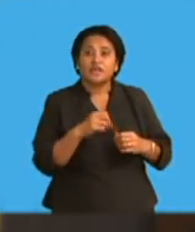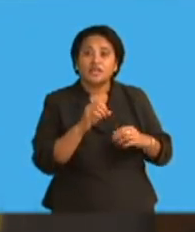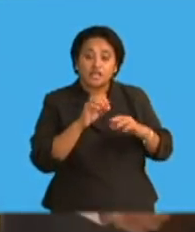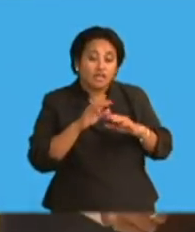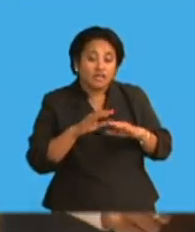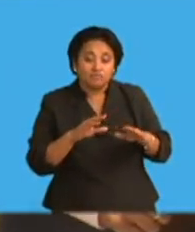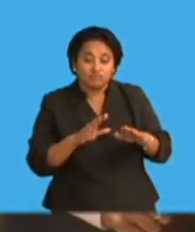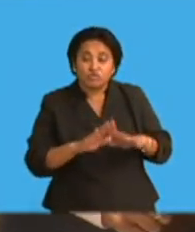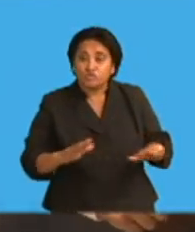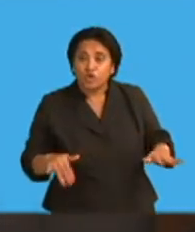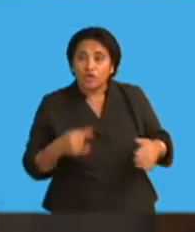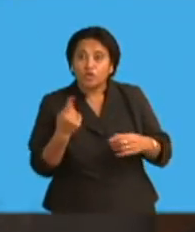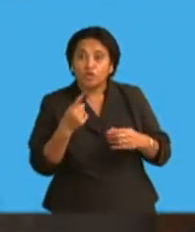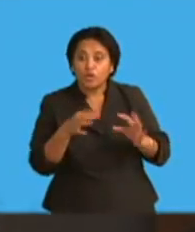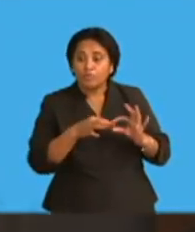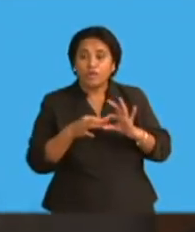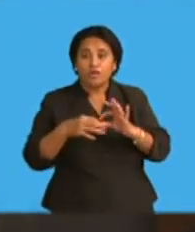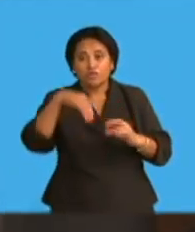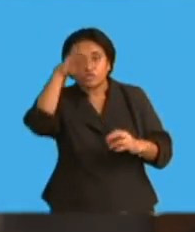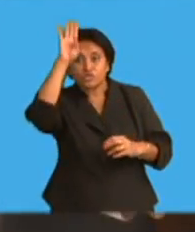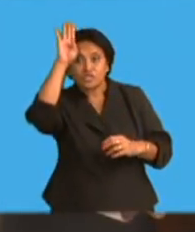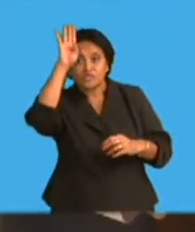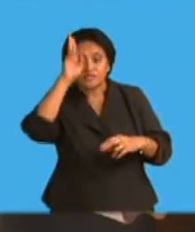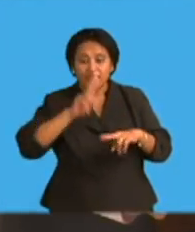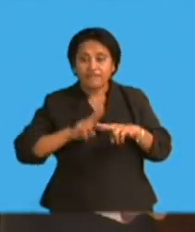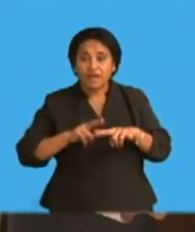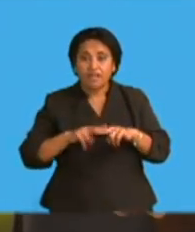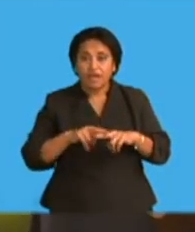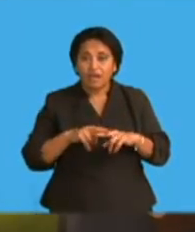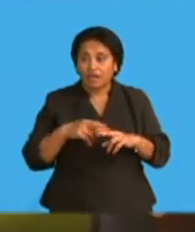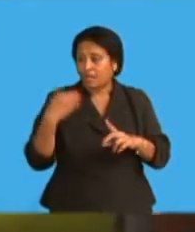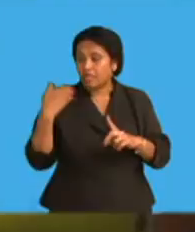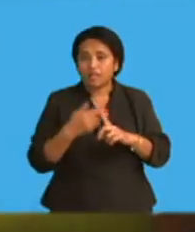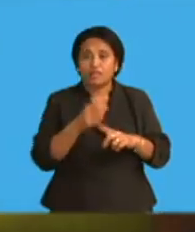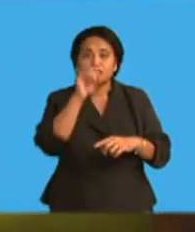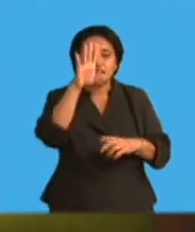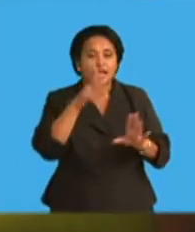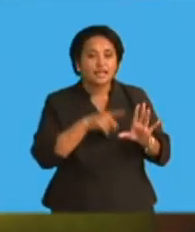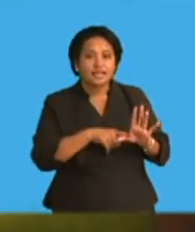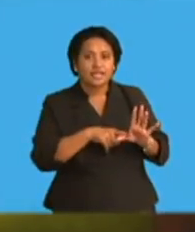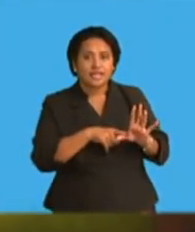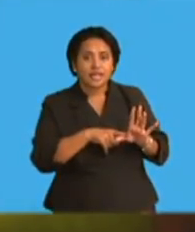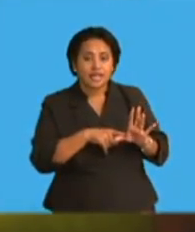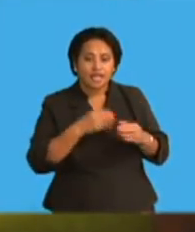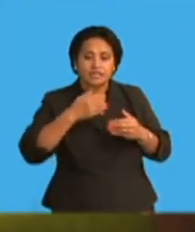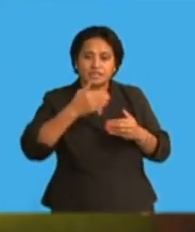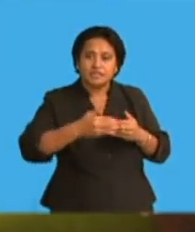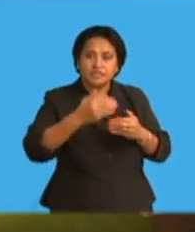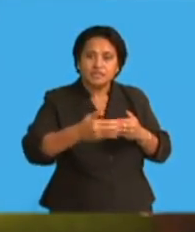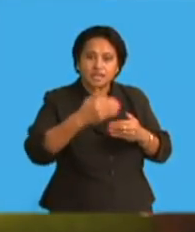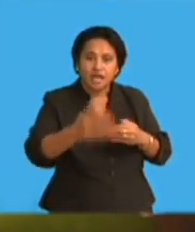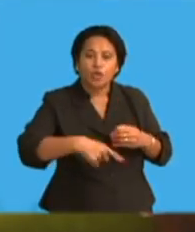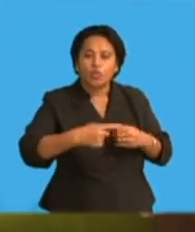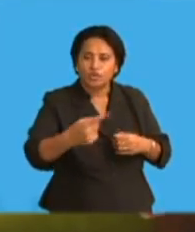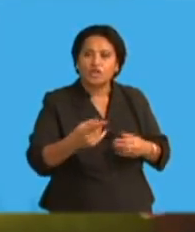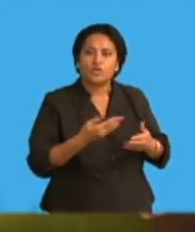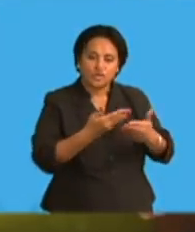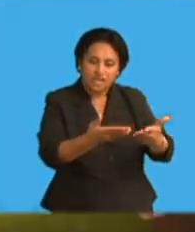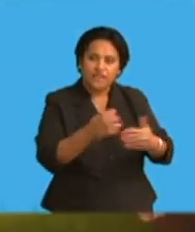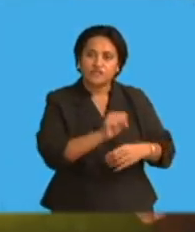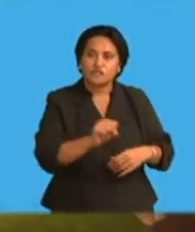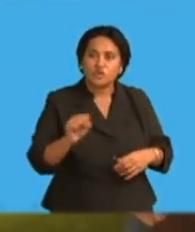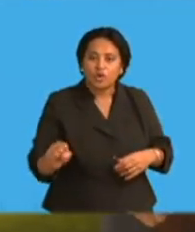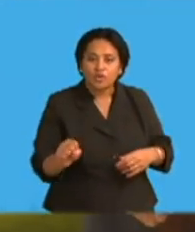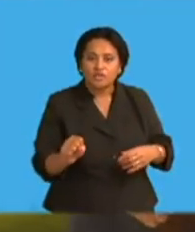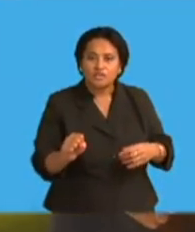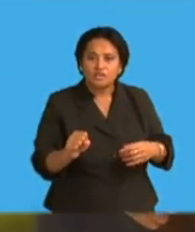the scholarships. So they took 10 years to do a degree. But the ordinary Koma Itauke guy who got even a very high mark did not even get a peek